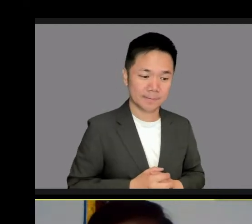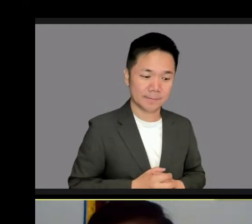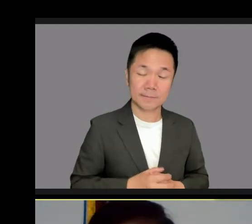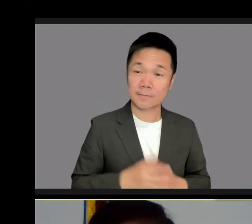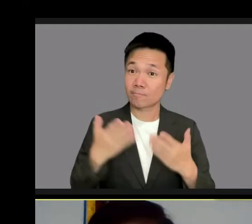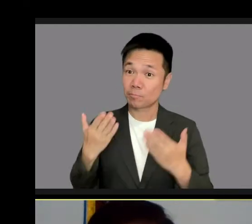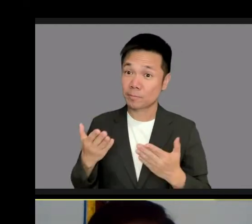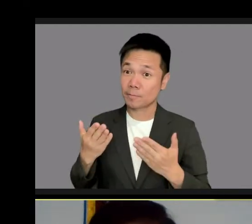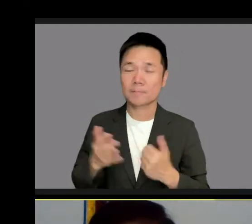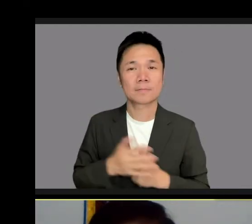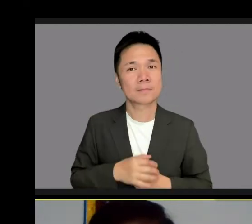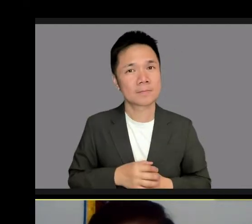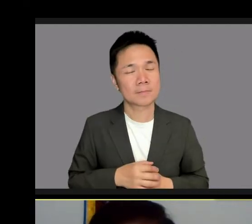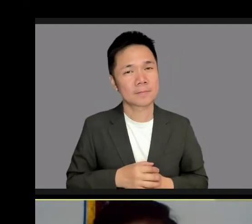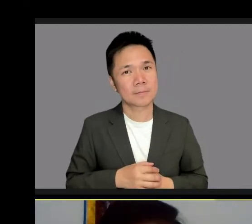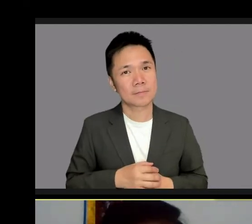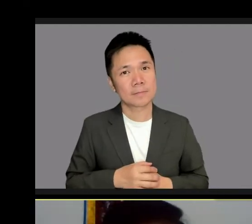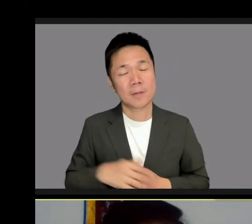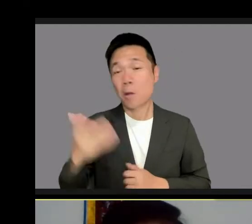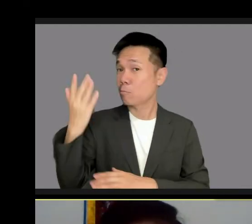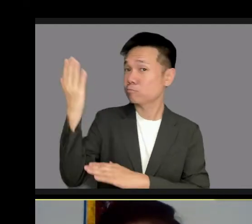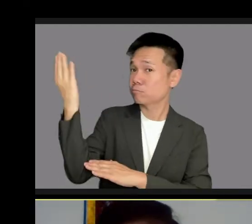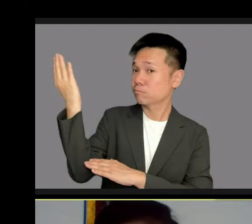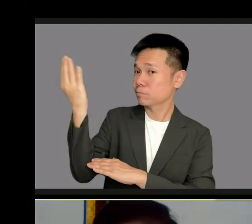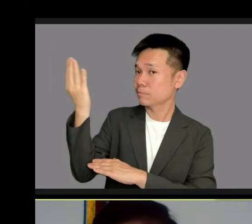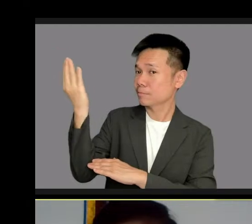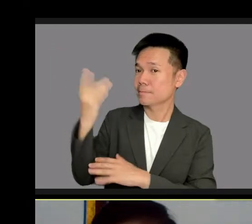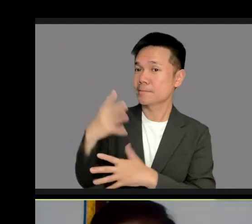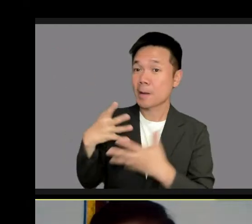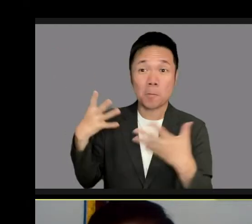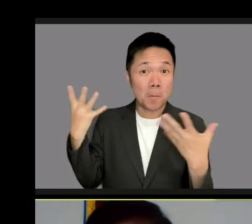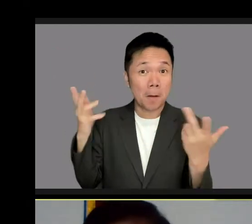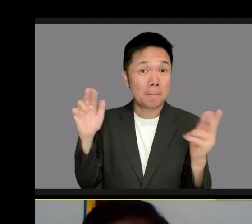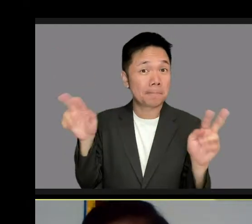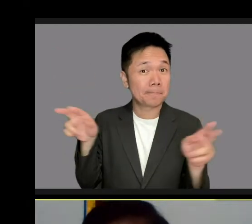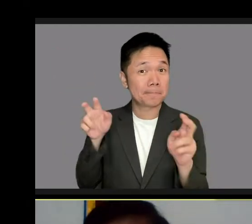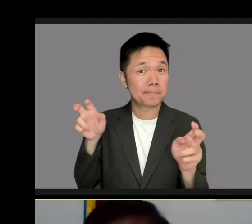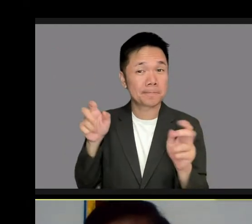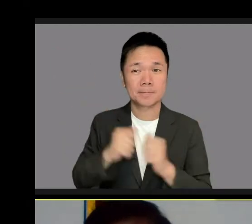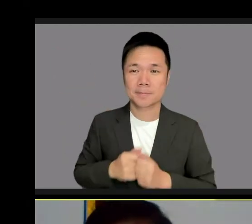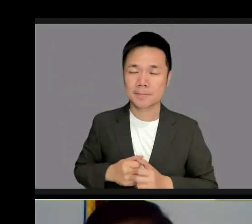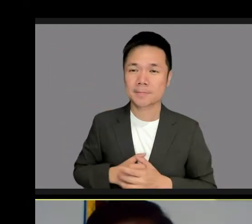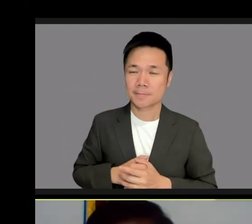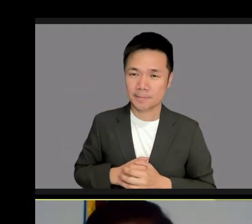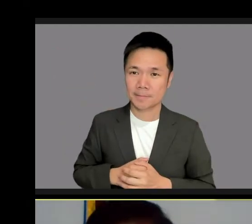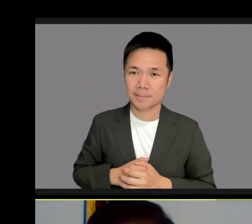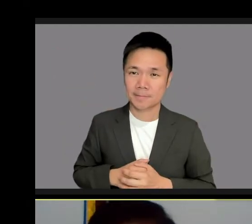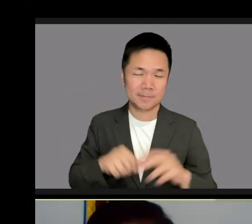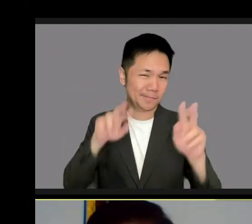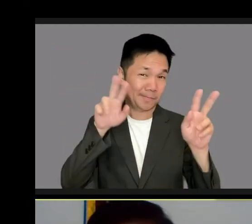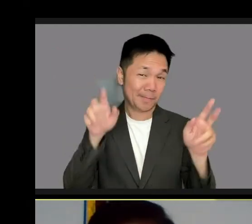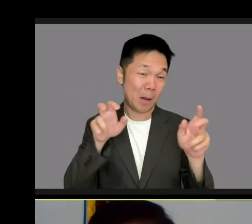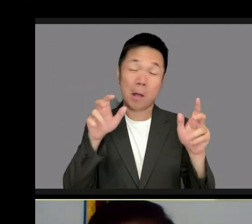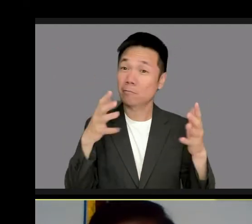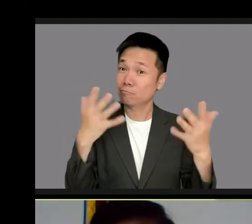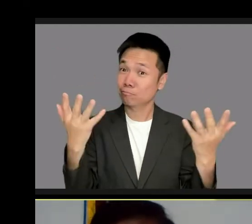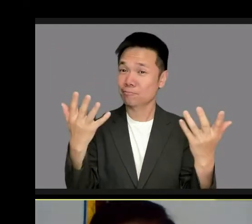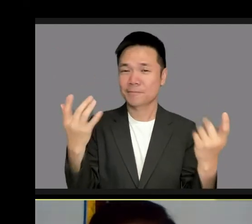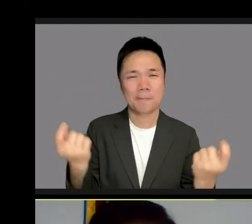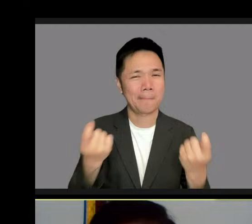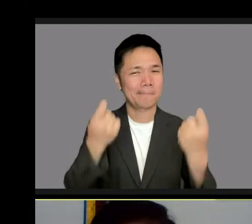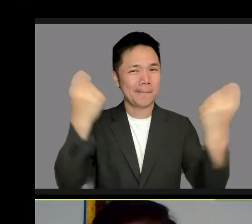giving this presentation, uh, which would be basically to celebrate